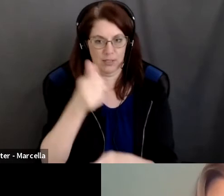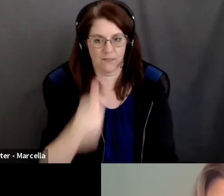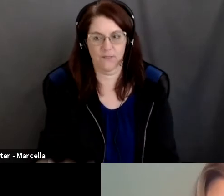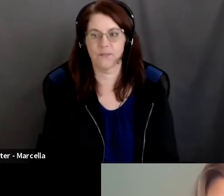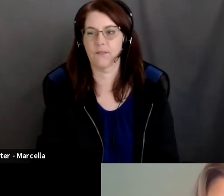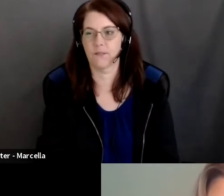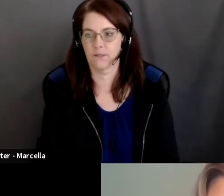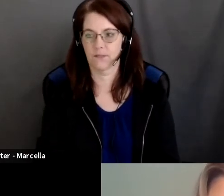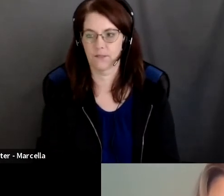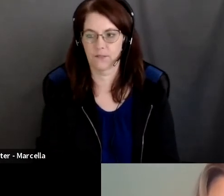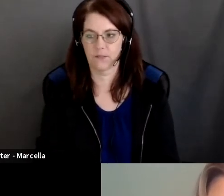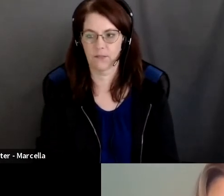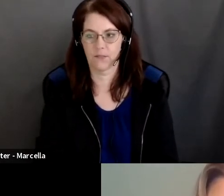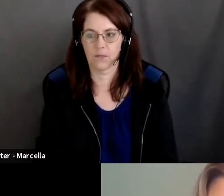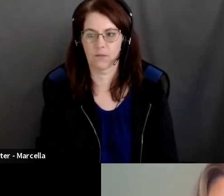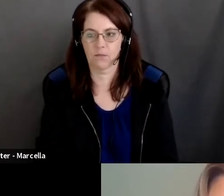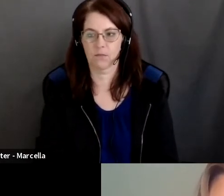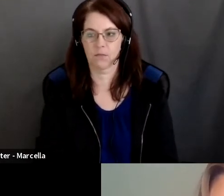yourself.